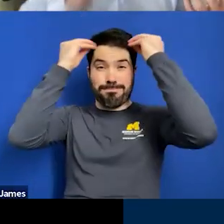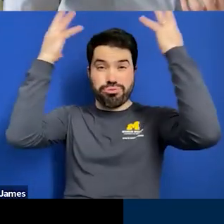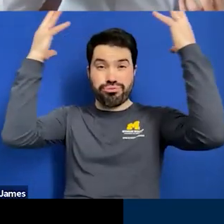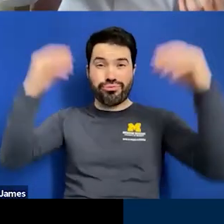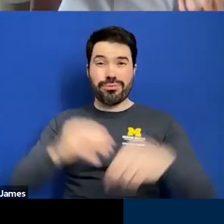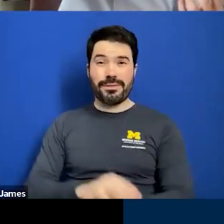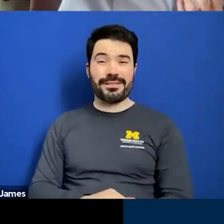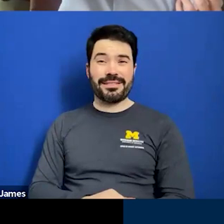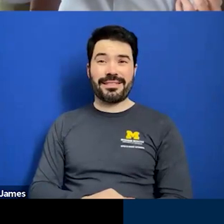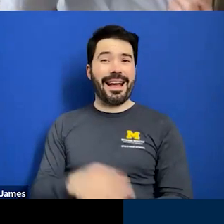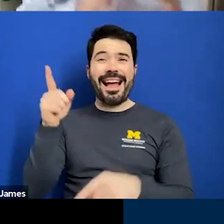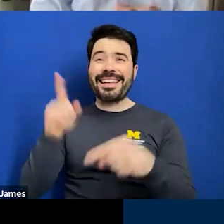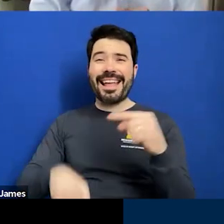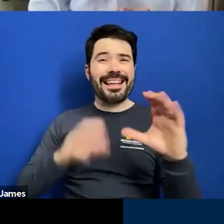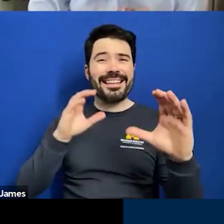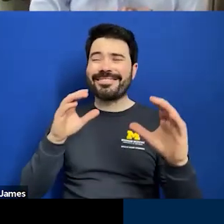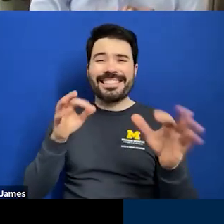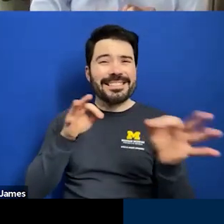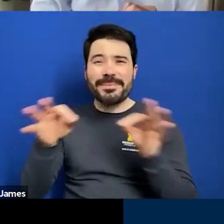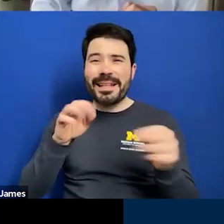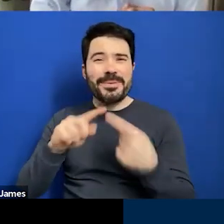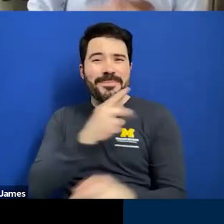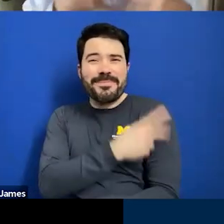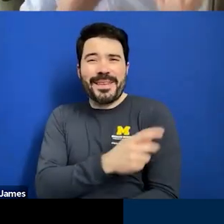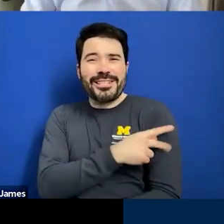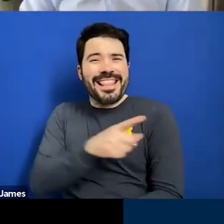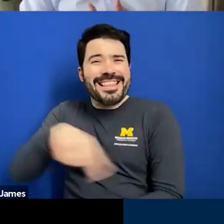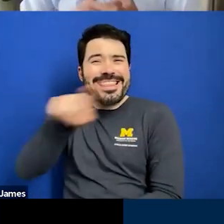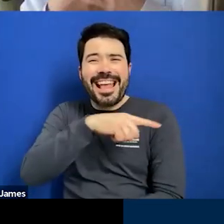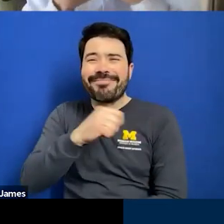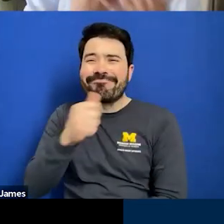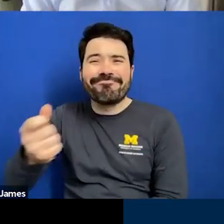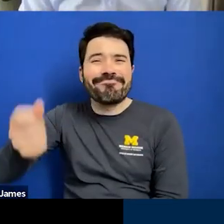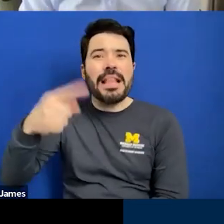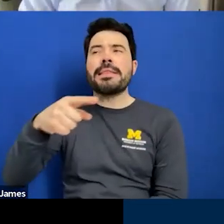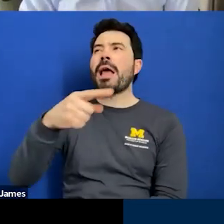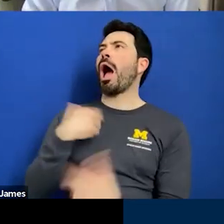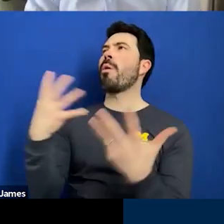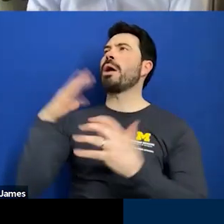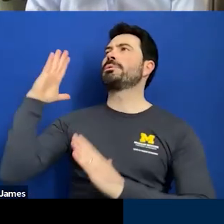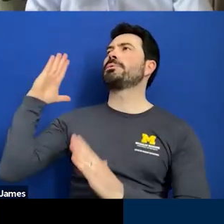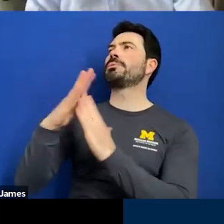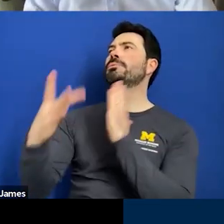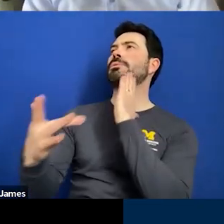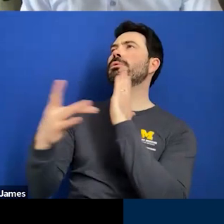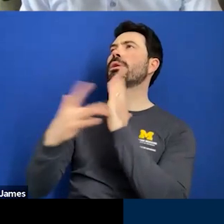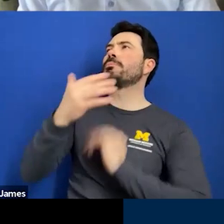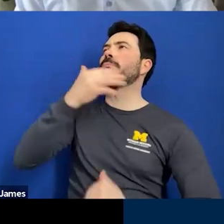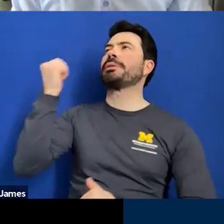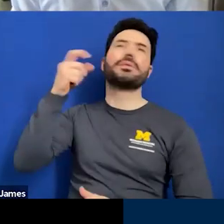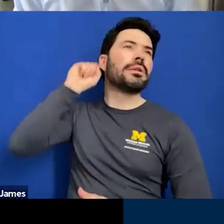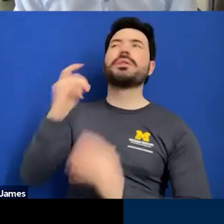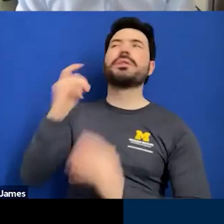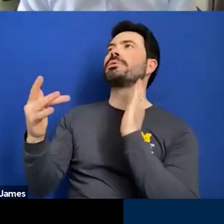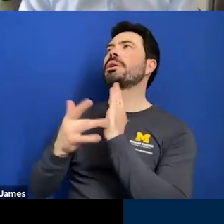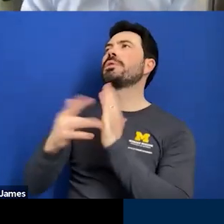I mean, they just don't get it. Many patients want the best hearing aid, they want the best cochlear implant, and they don't really understand that